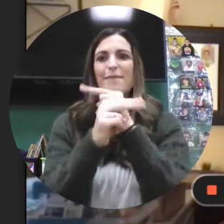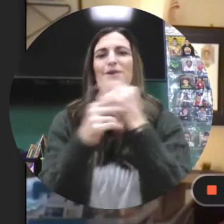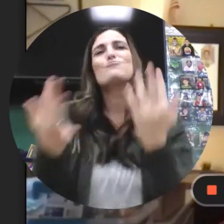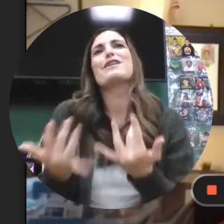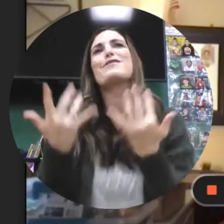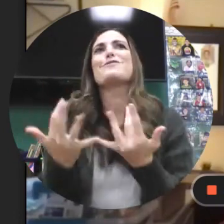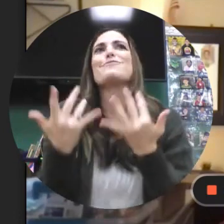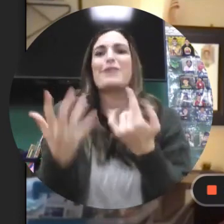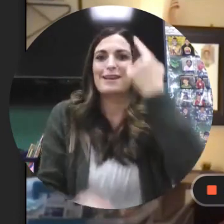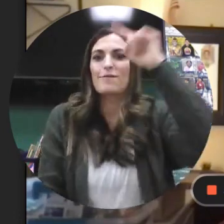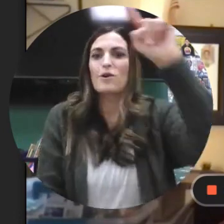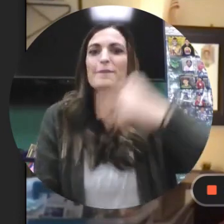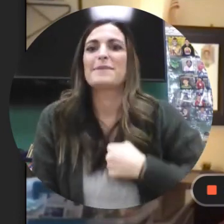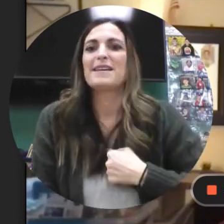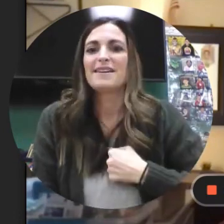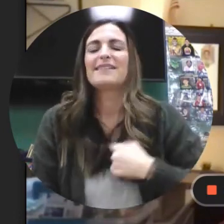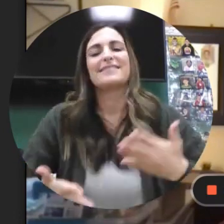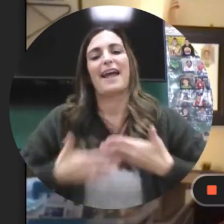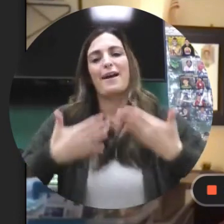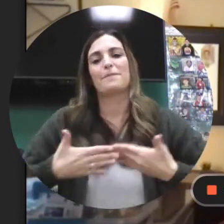furry happy ending.